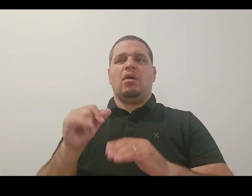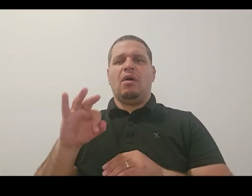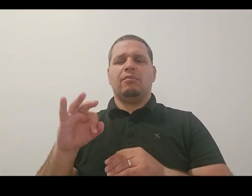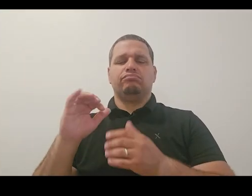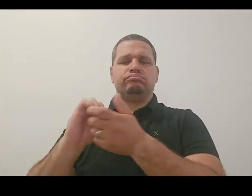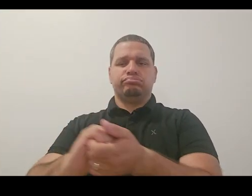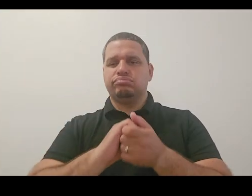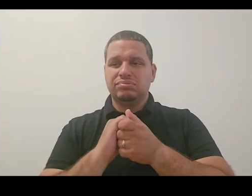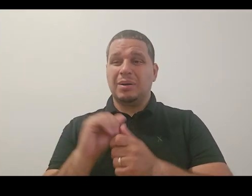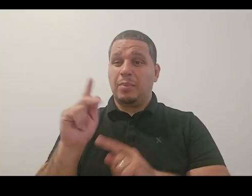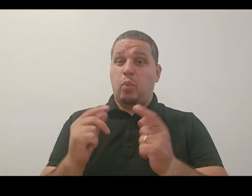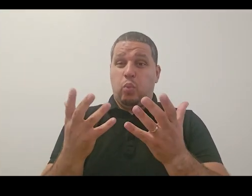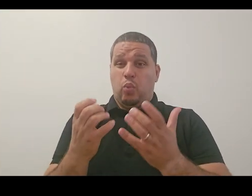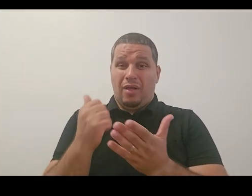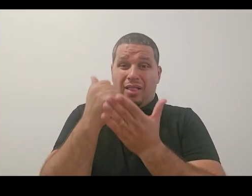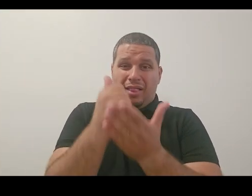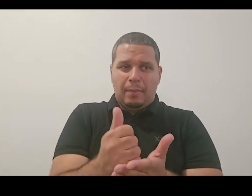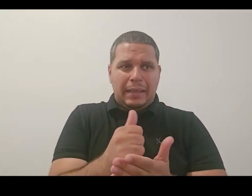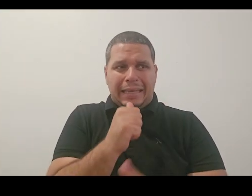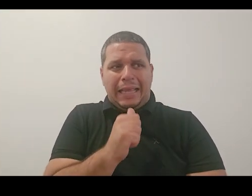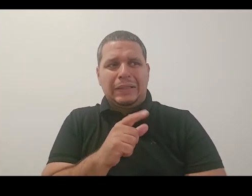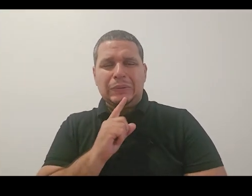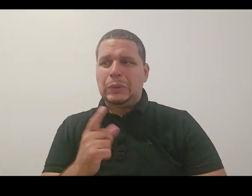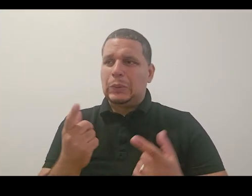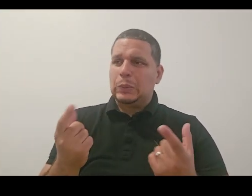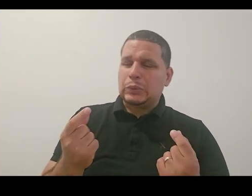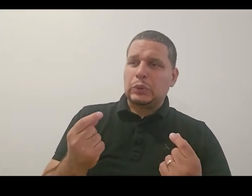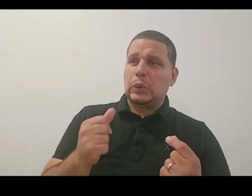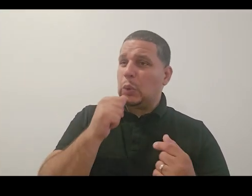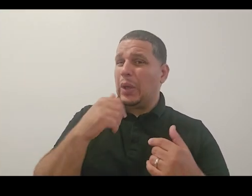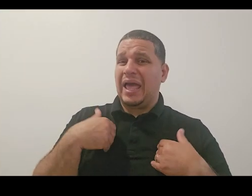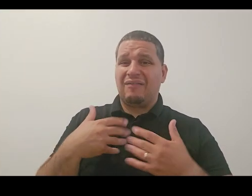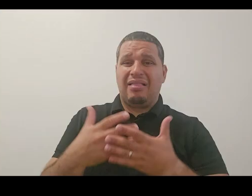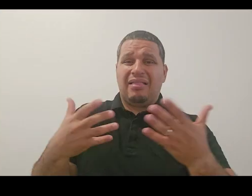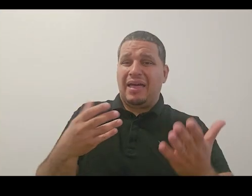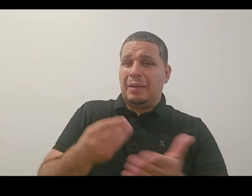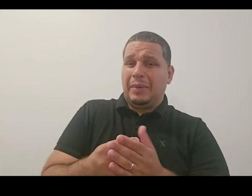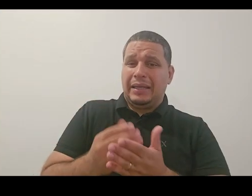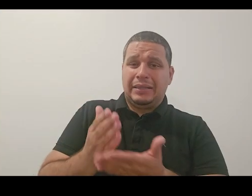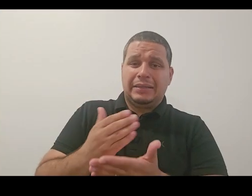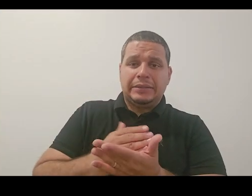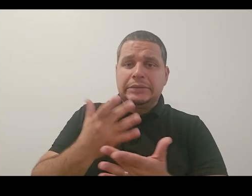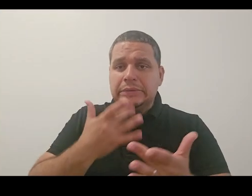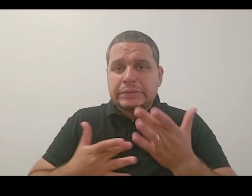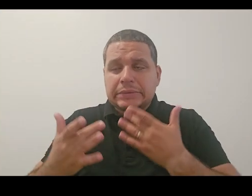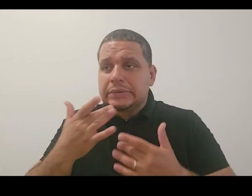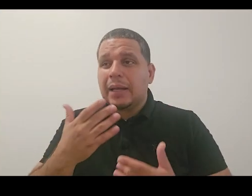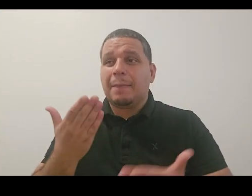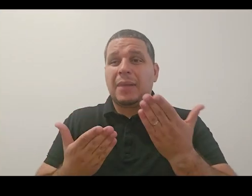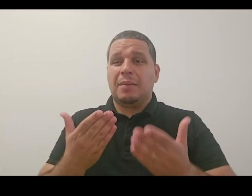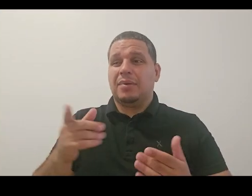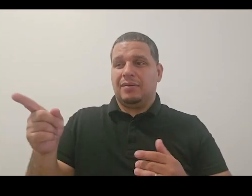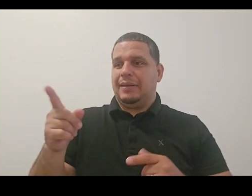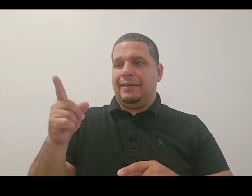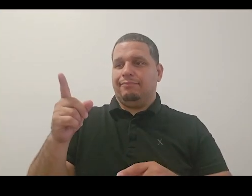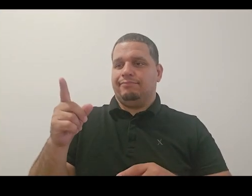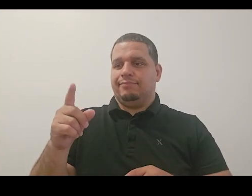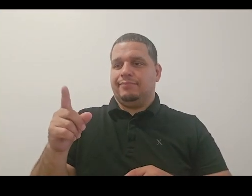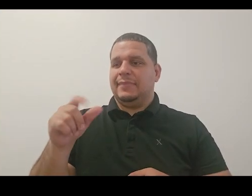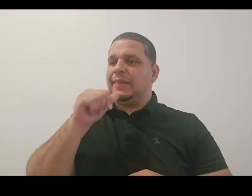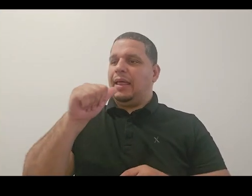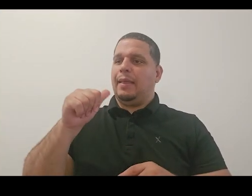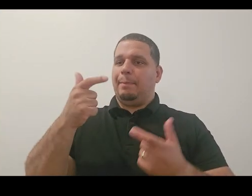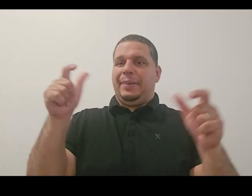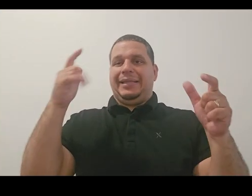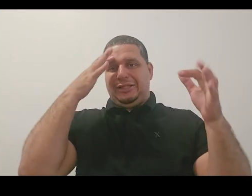of solidarity and people that want to help and aren't sure what to do and might not have a big budget, might not even be, you know, big D